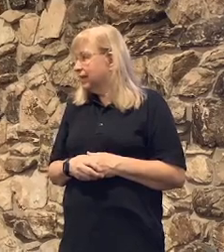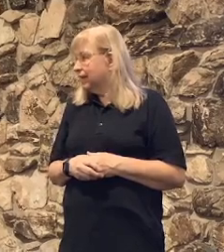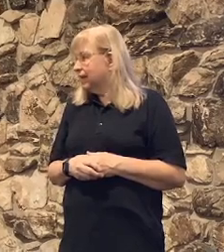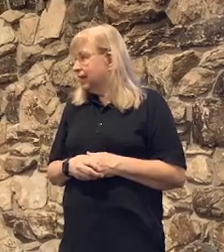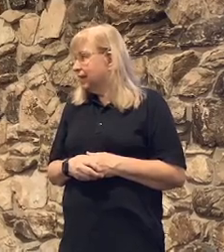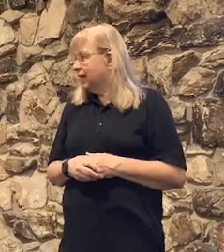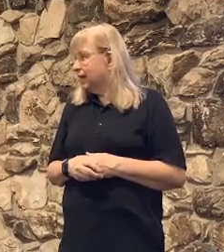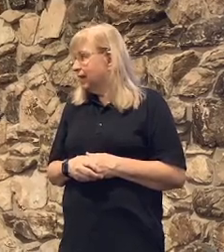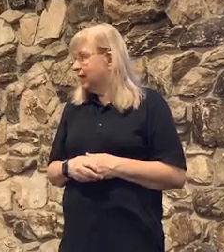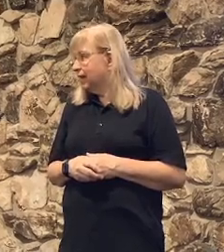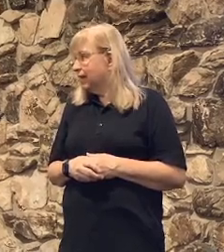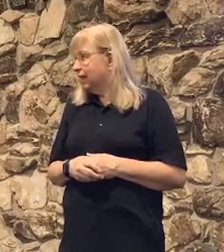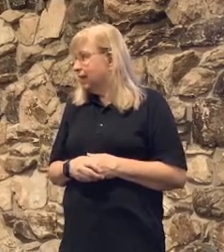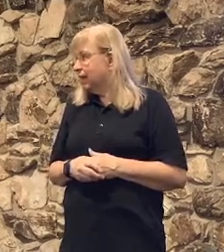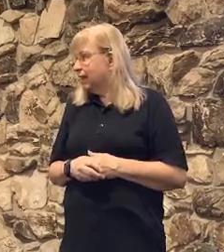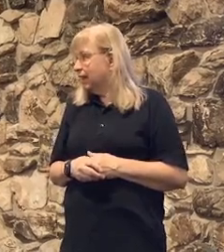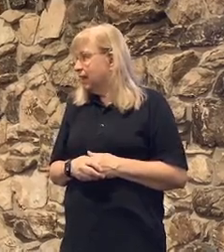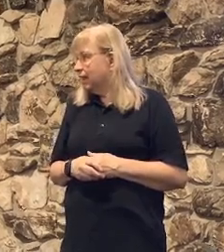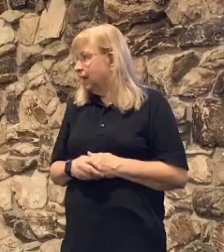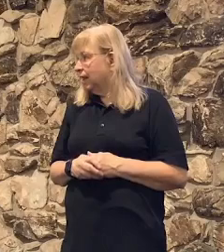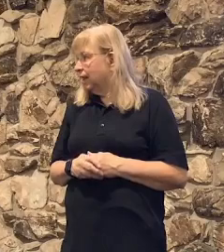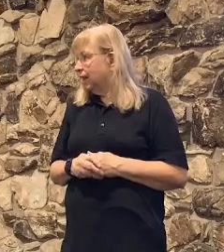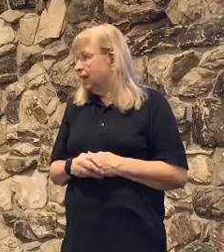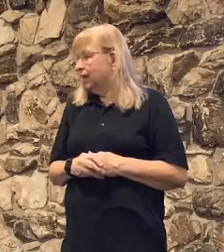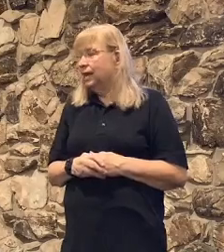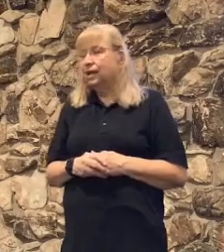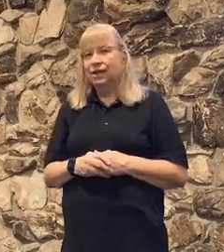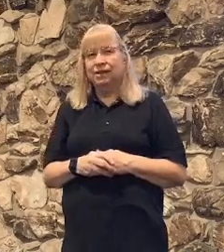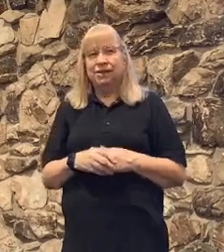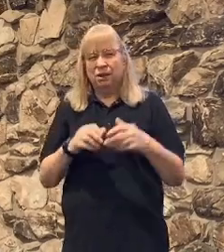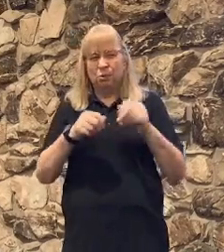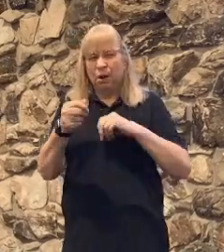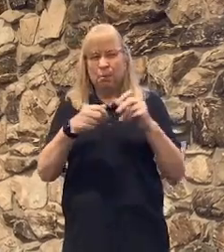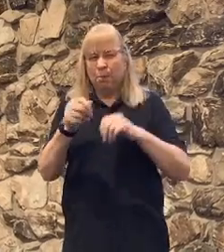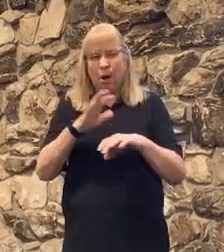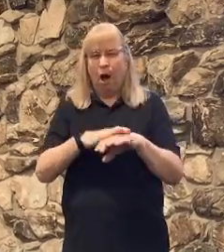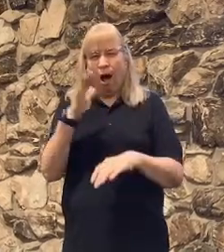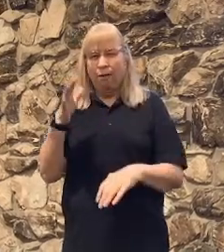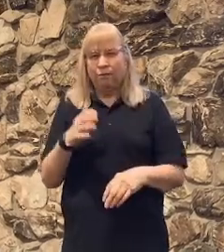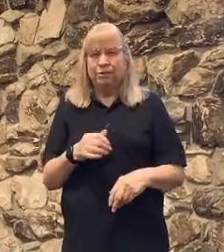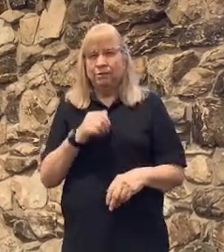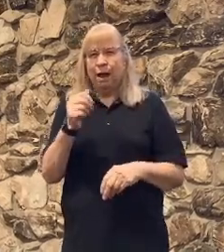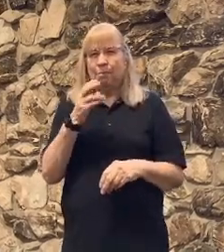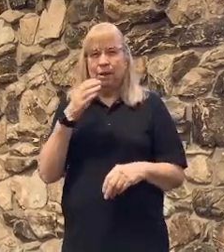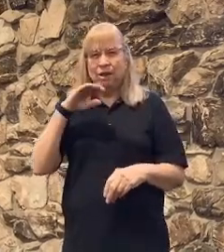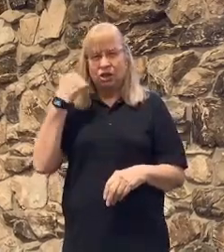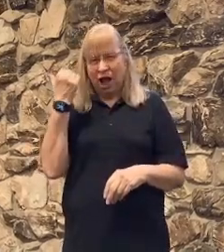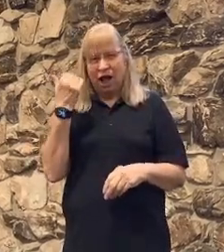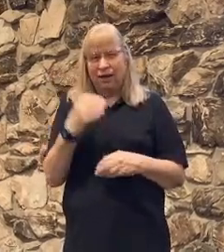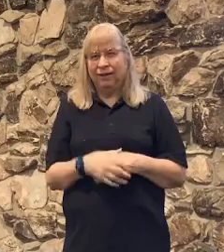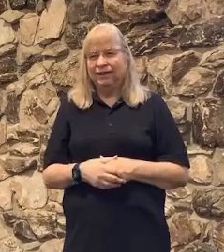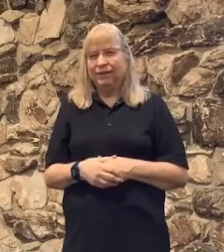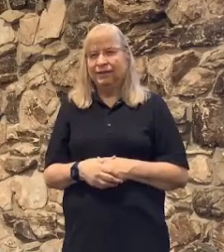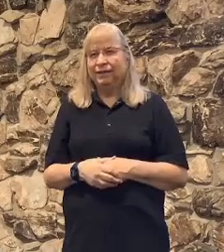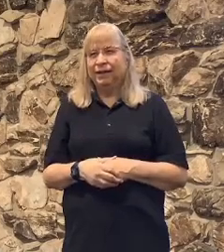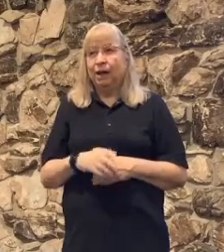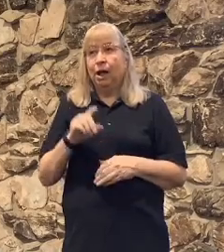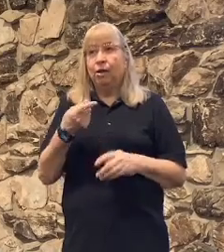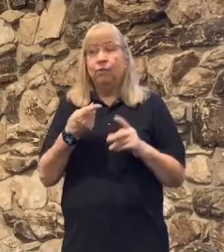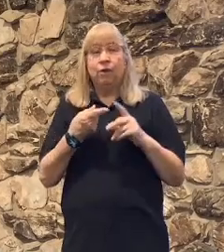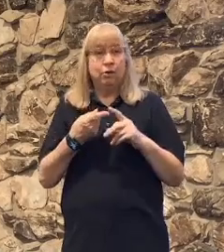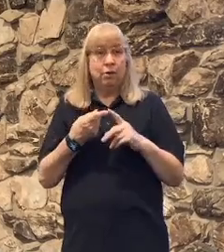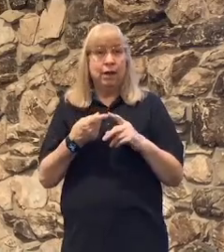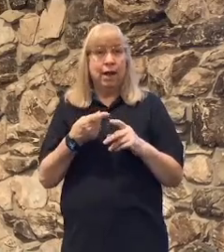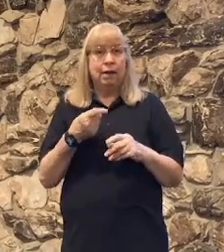And you don't have to be shy when it comes time to rip those letters off. Just rip them off. So our first one has brown paper